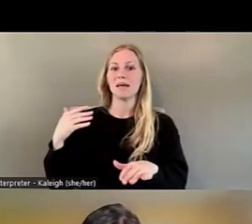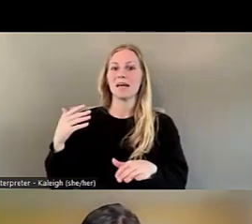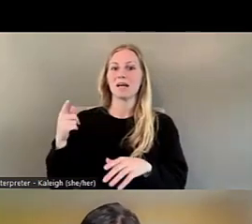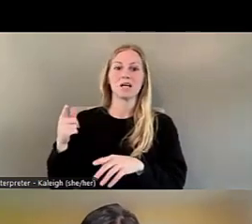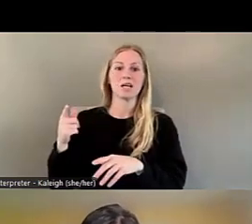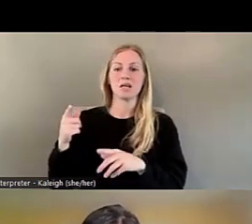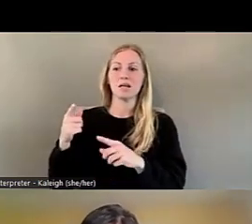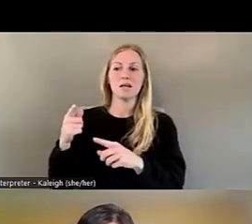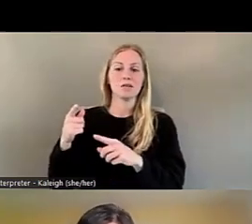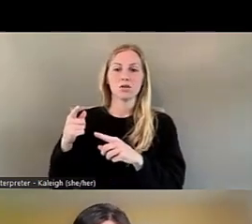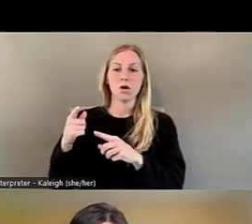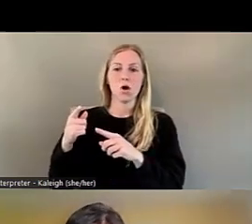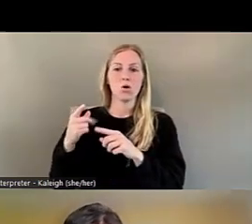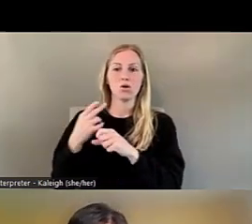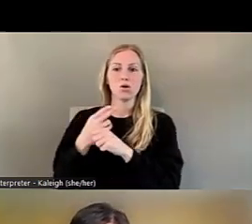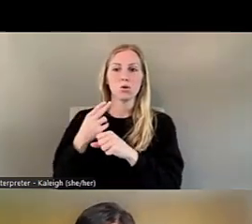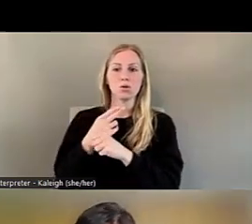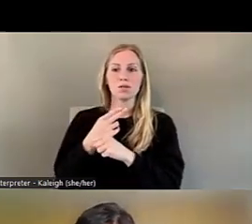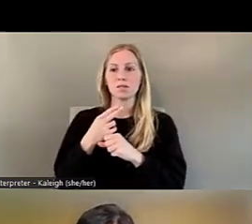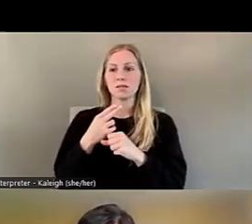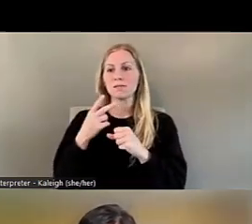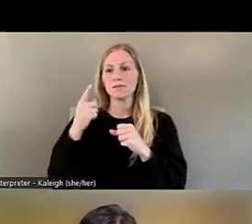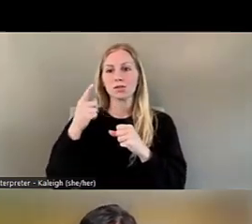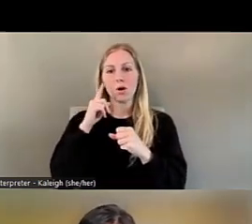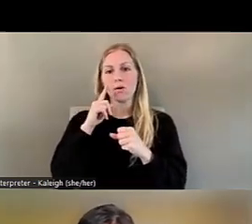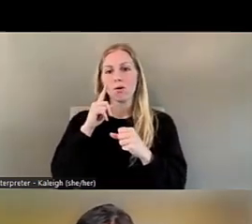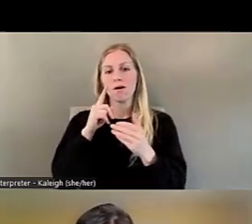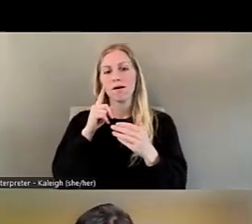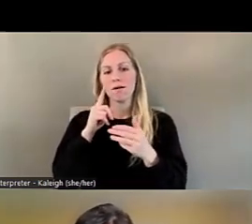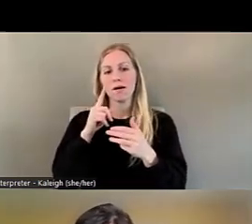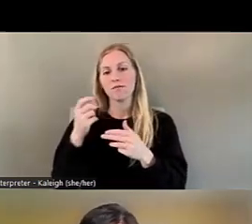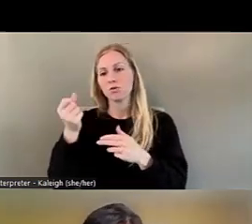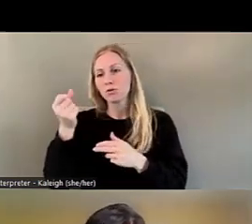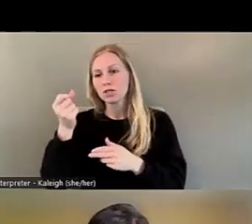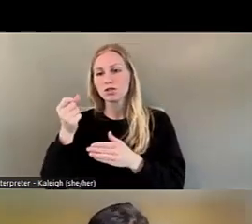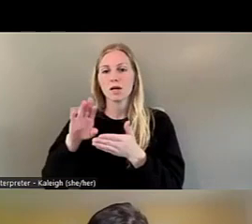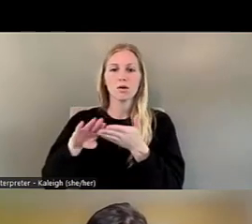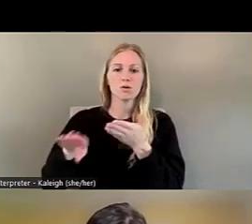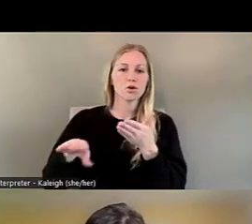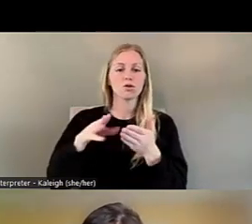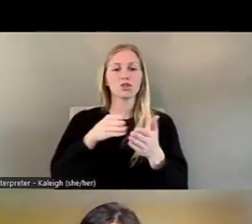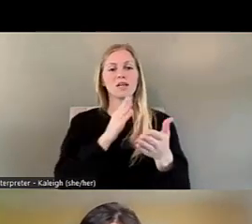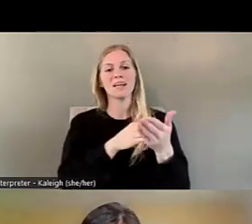restraint against students with disabilities or students of color or other